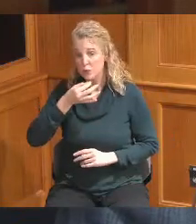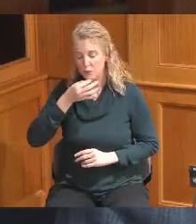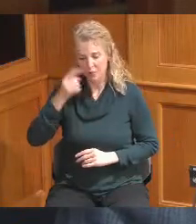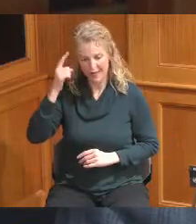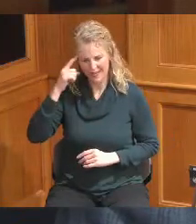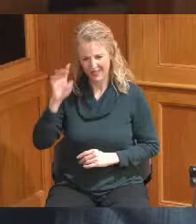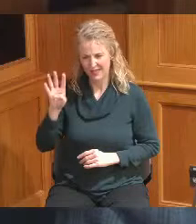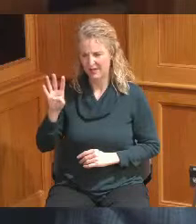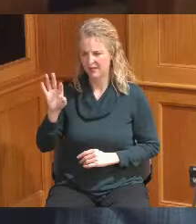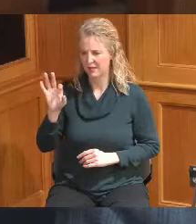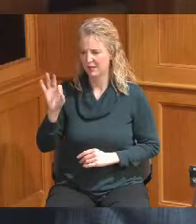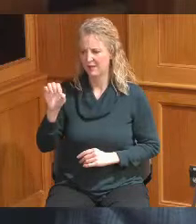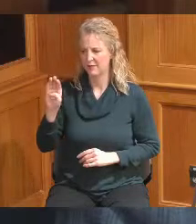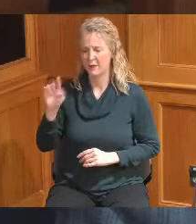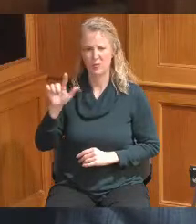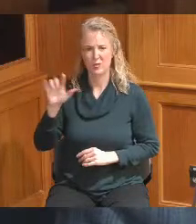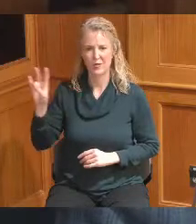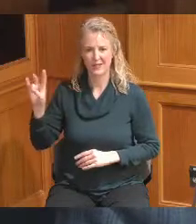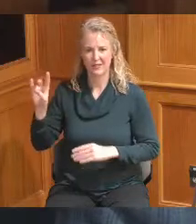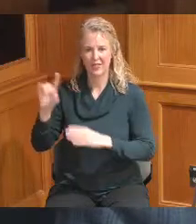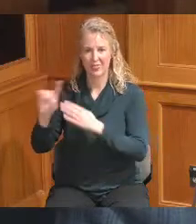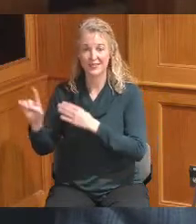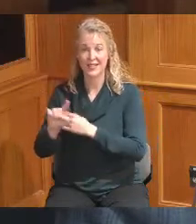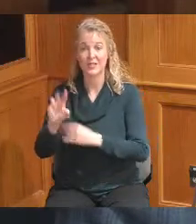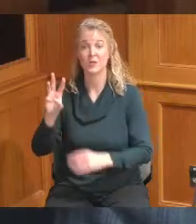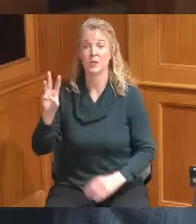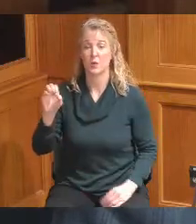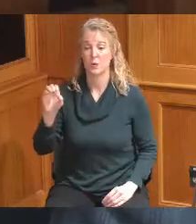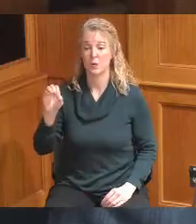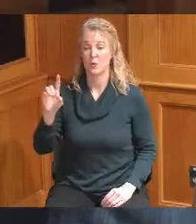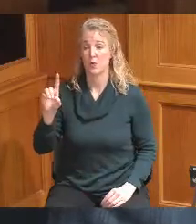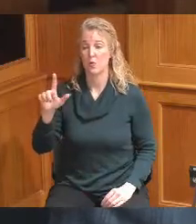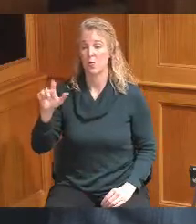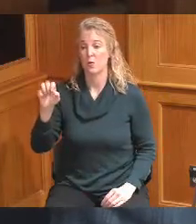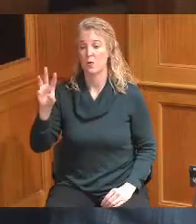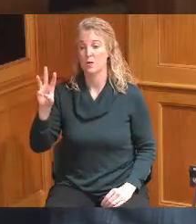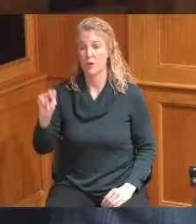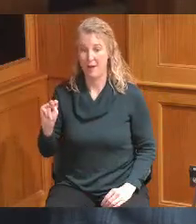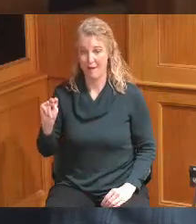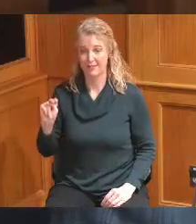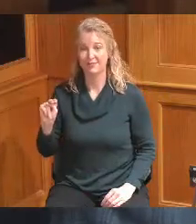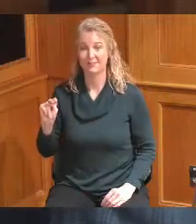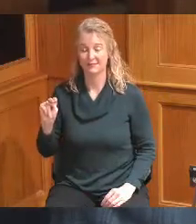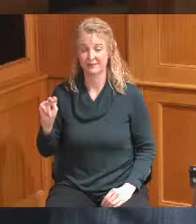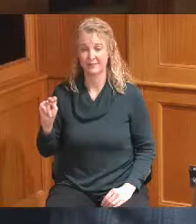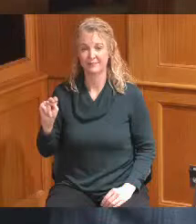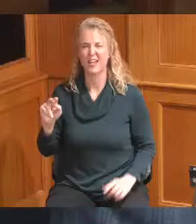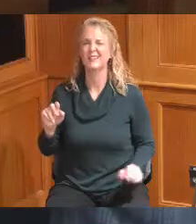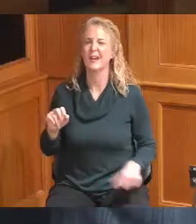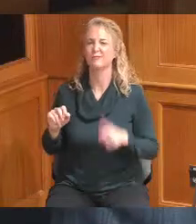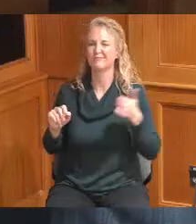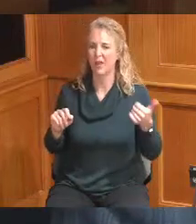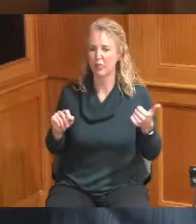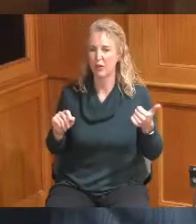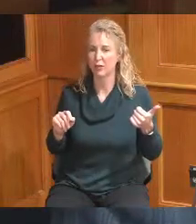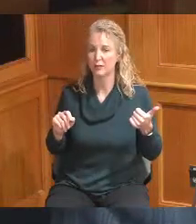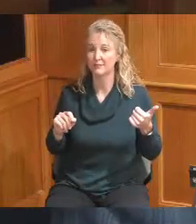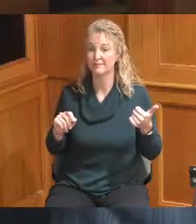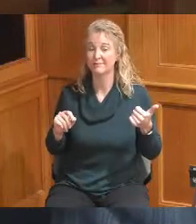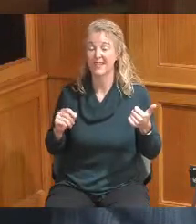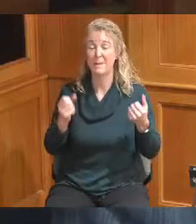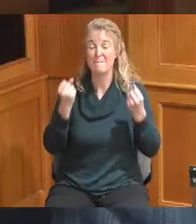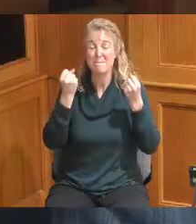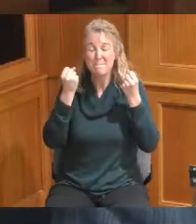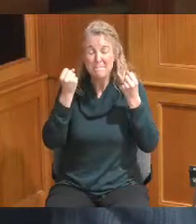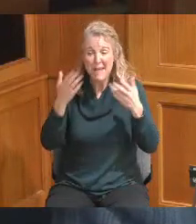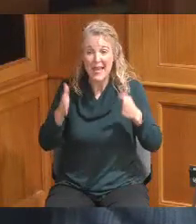it's February 27th, I believe. It'll be in Woodlawn. We'll be out in Woodlawn. The other thing is there are a lot of potholes out